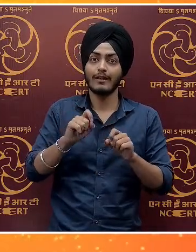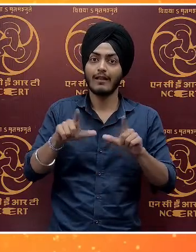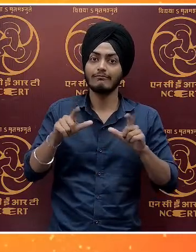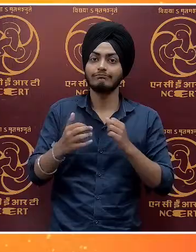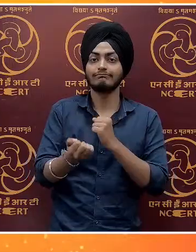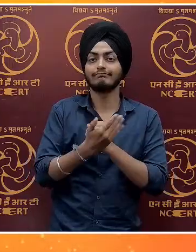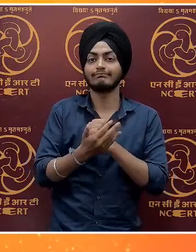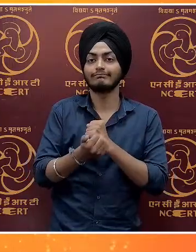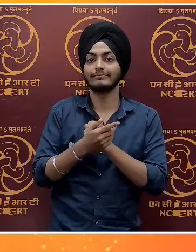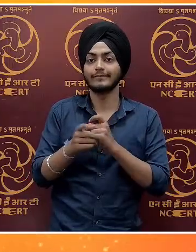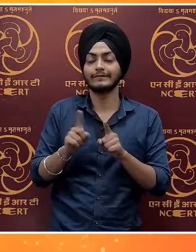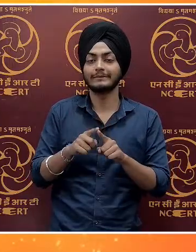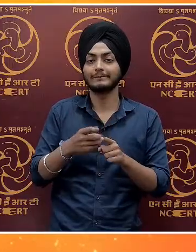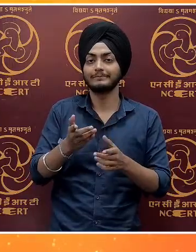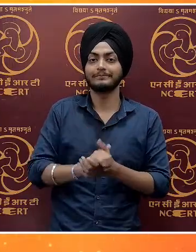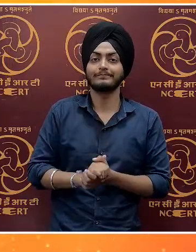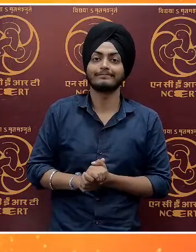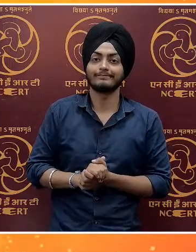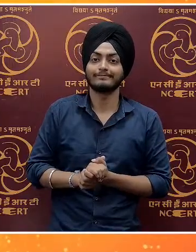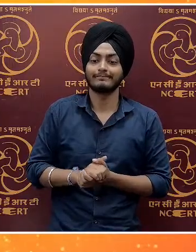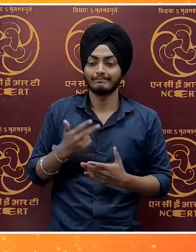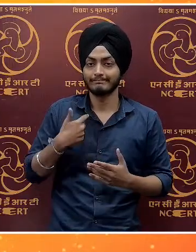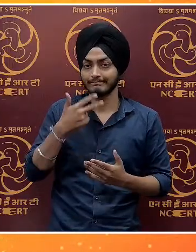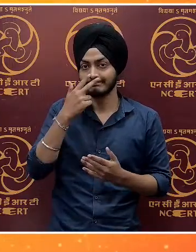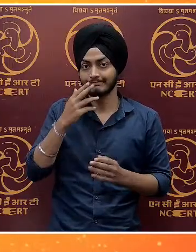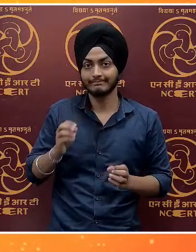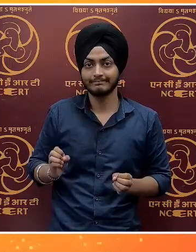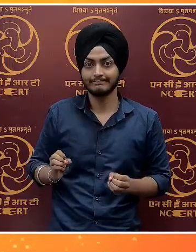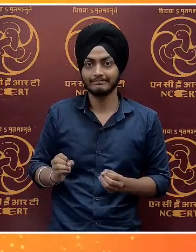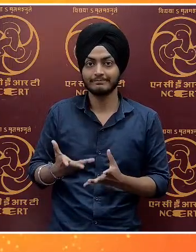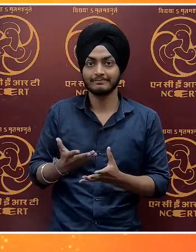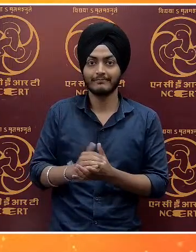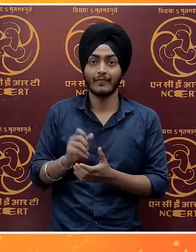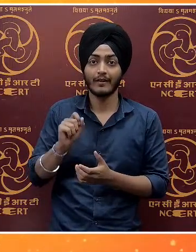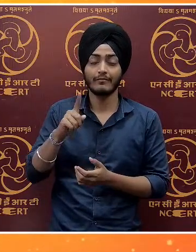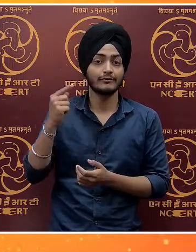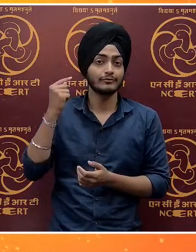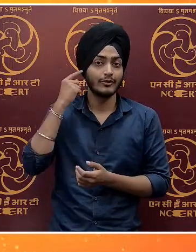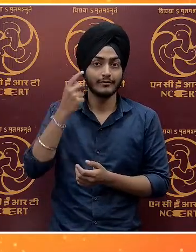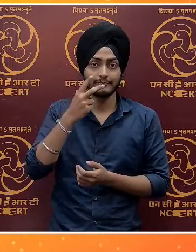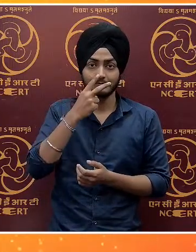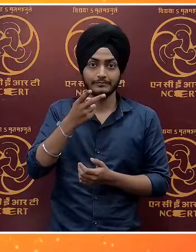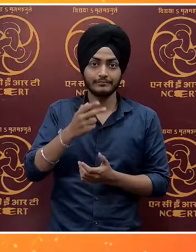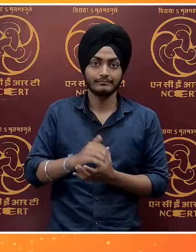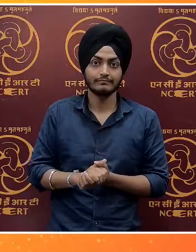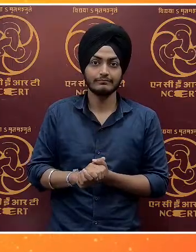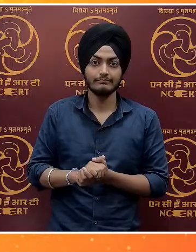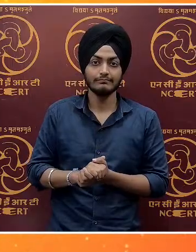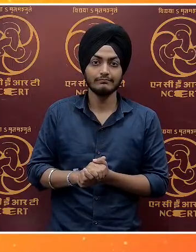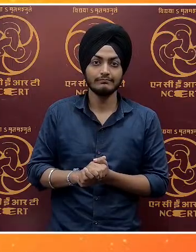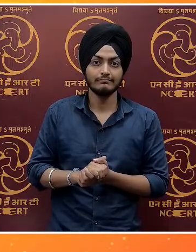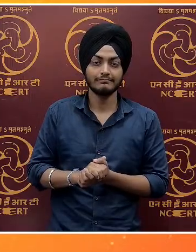give the correct answers. Let's get started. Definitely. So, here is the first sound.